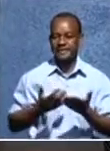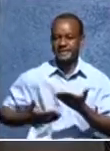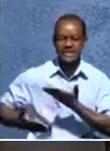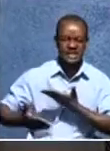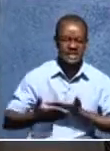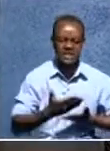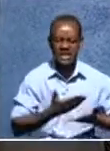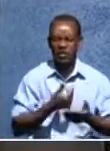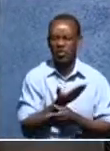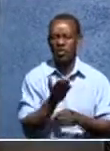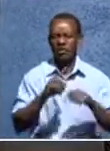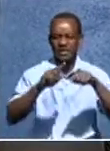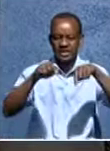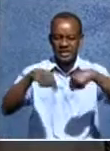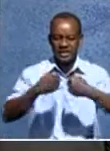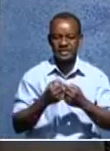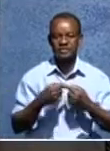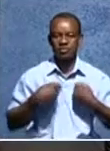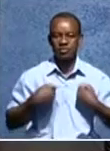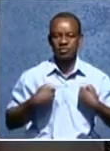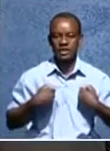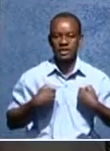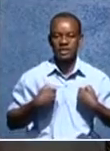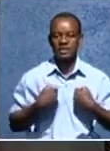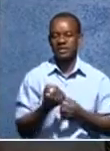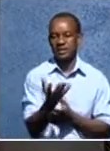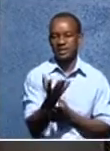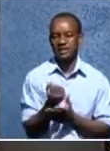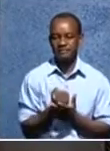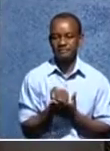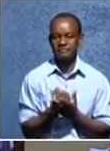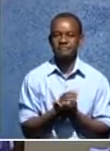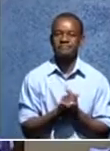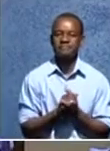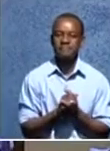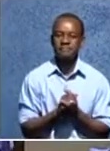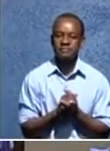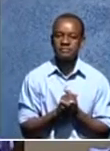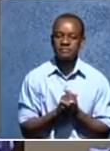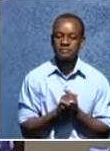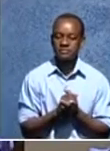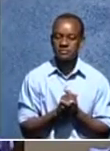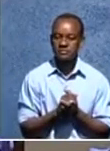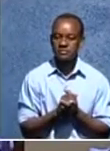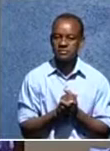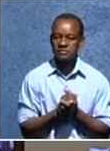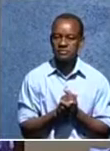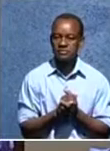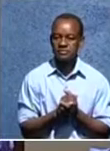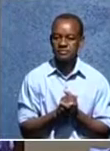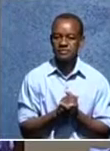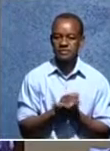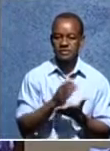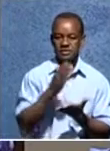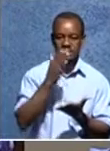benefits after all. So it is definitely something that we're looking forward to participating in. Yeah, it's actually in its own setup a